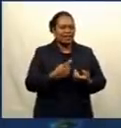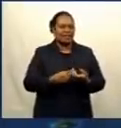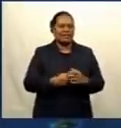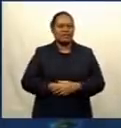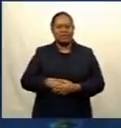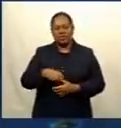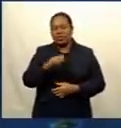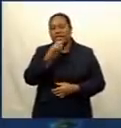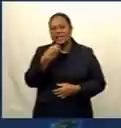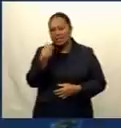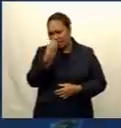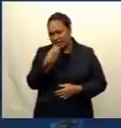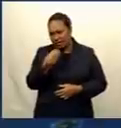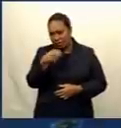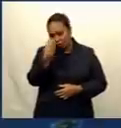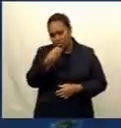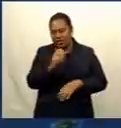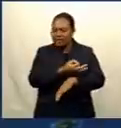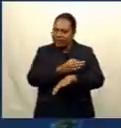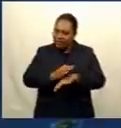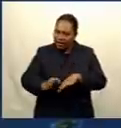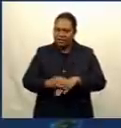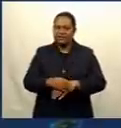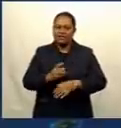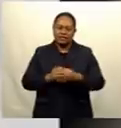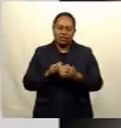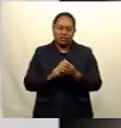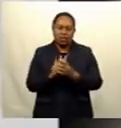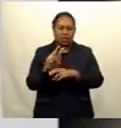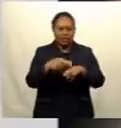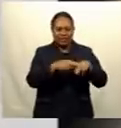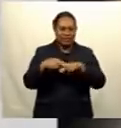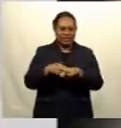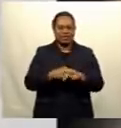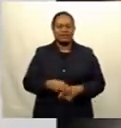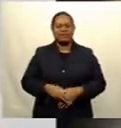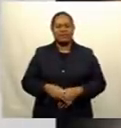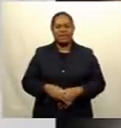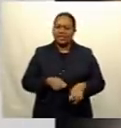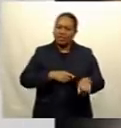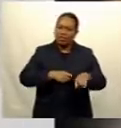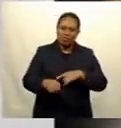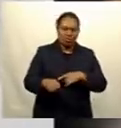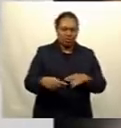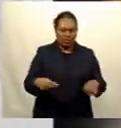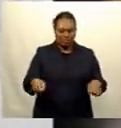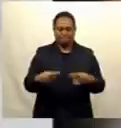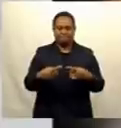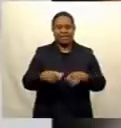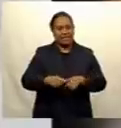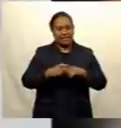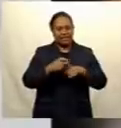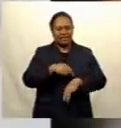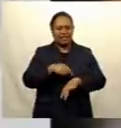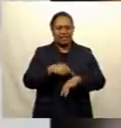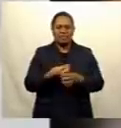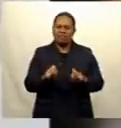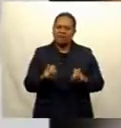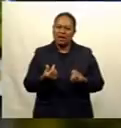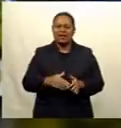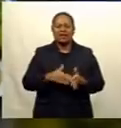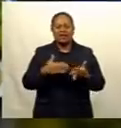food grown here in our beautiful Fiji. With many facing financial hardships during this time, Malani says